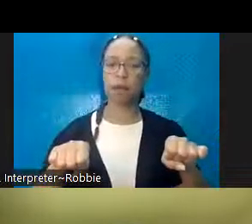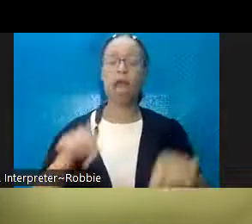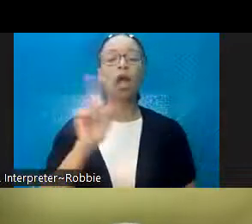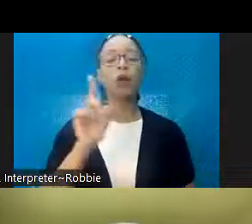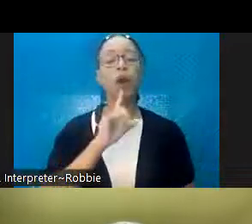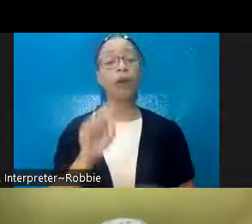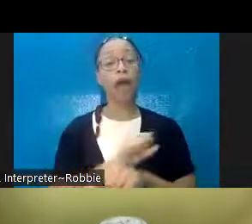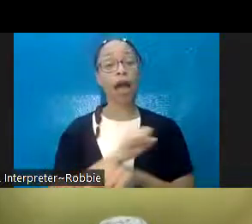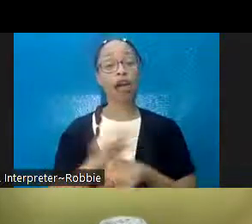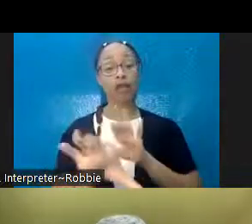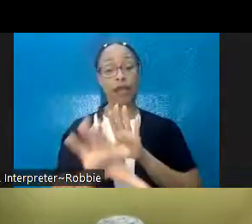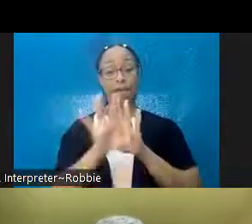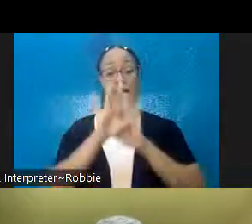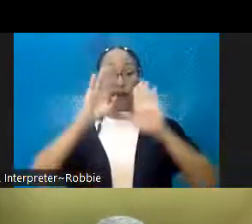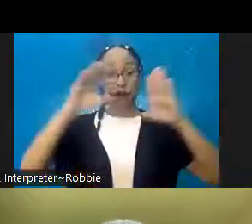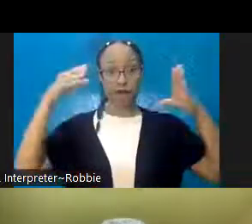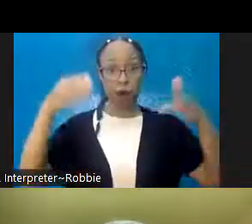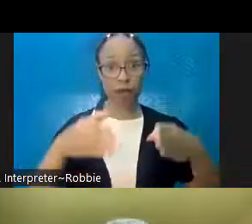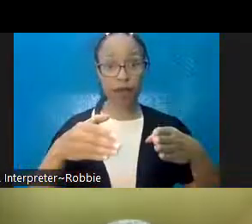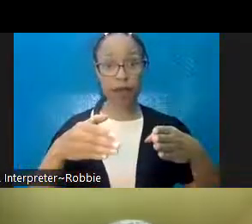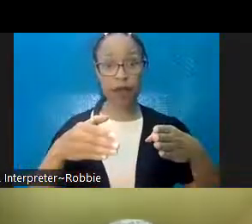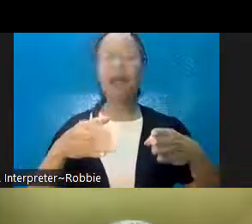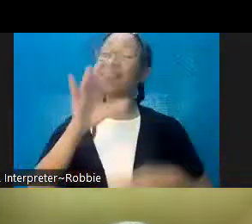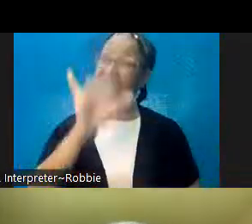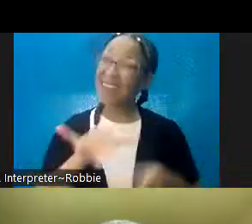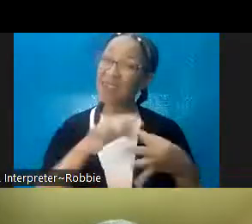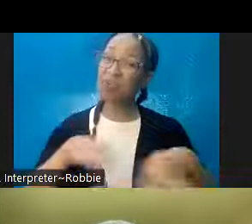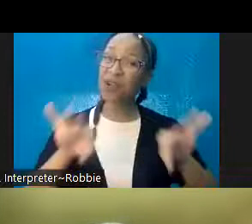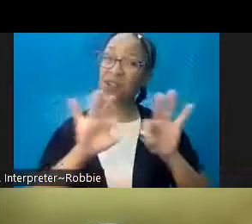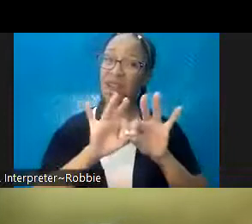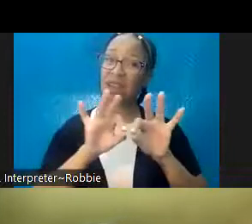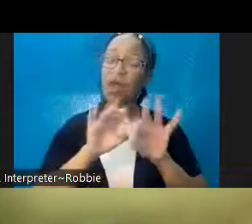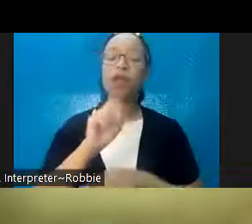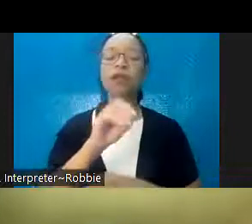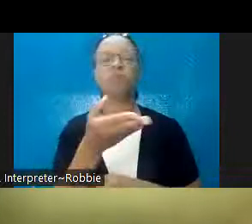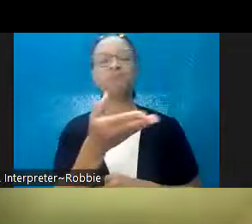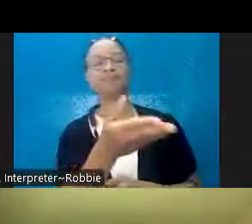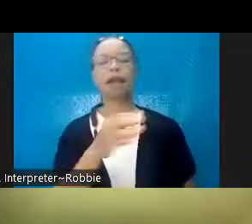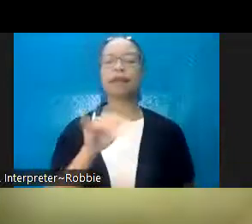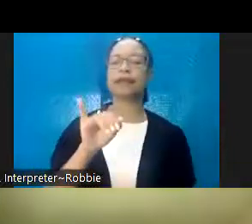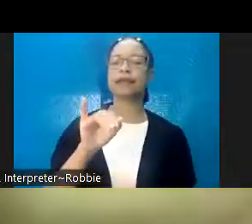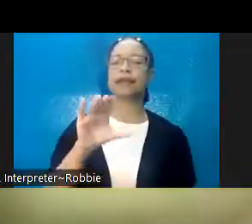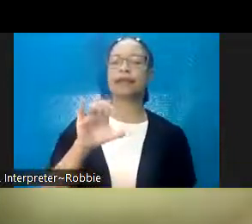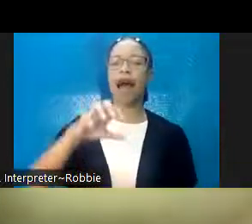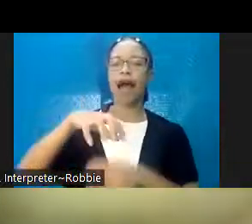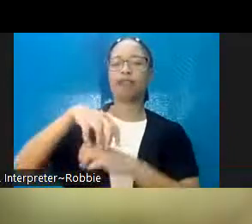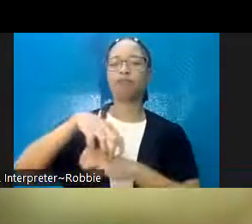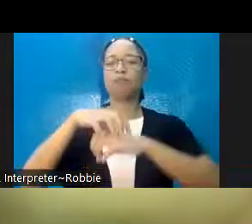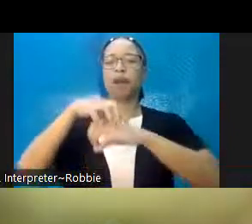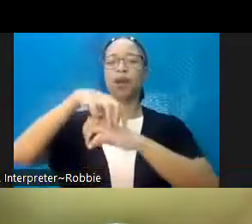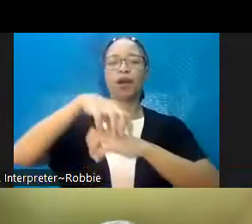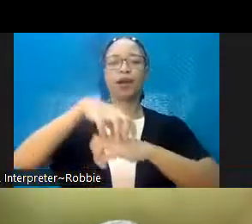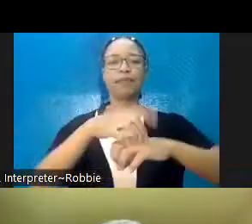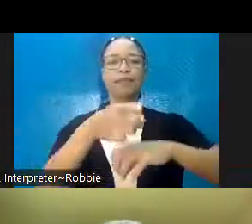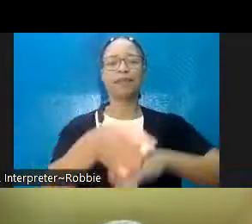actually choose to focus our change really does matter. So I just put this iceberg up there. I think many people have probably